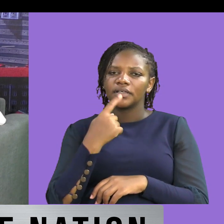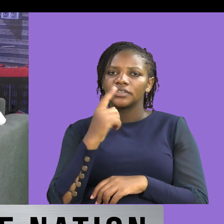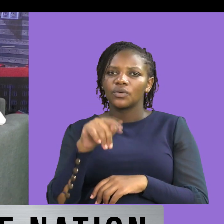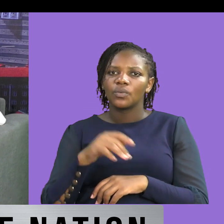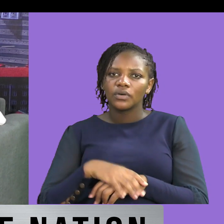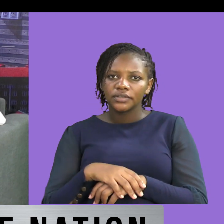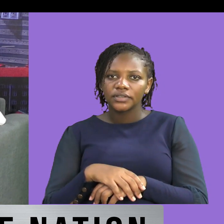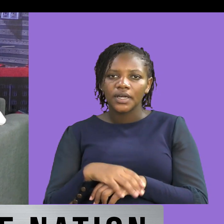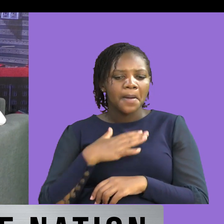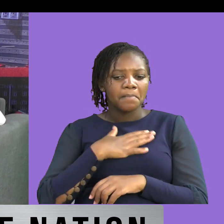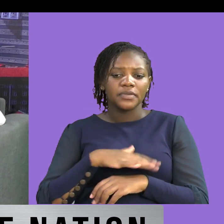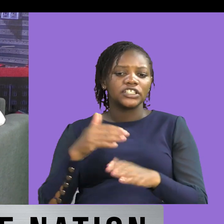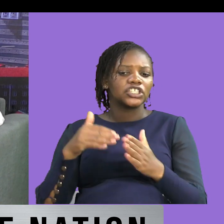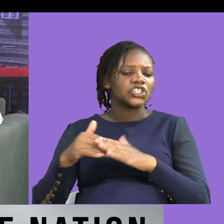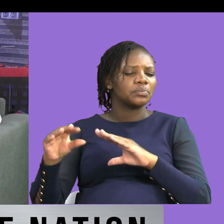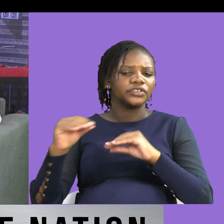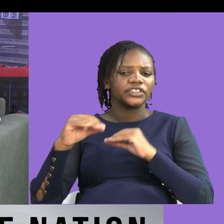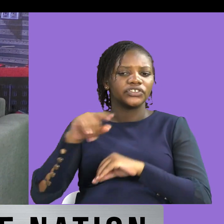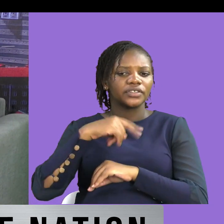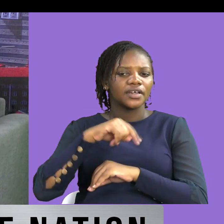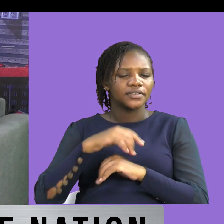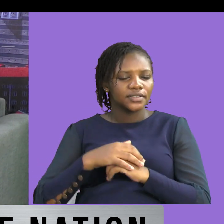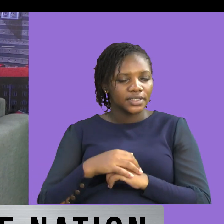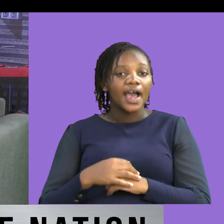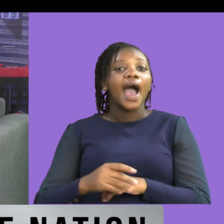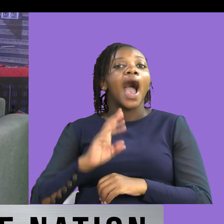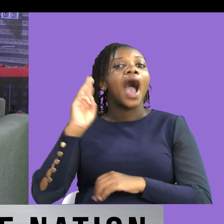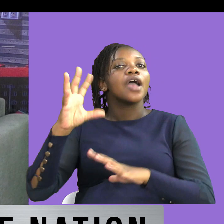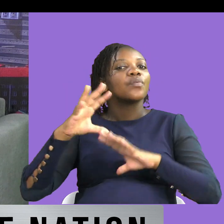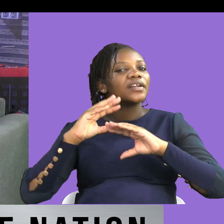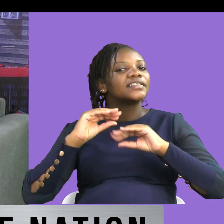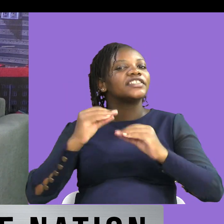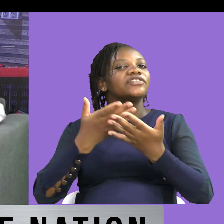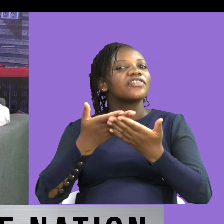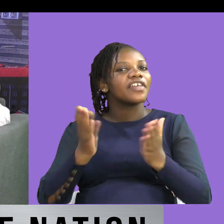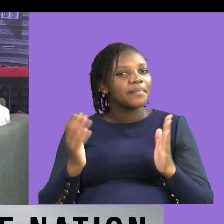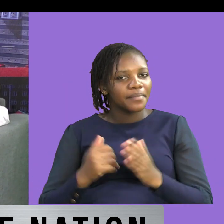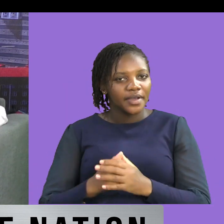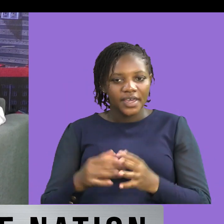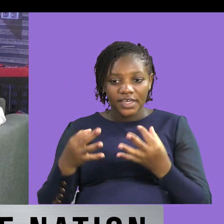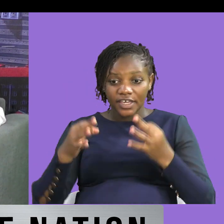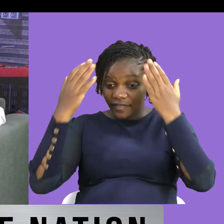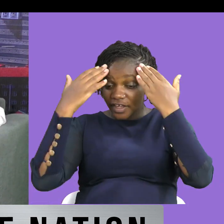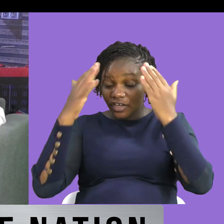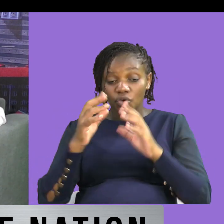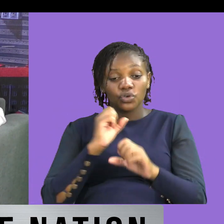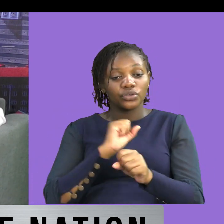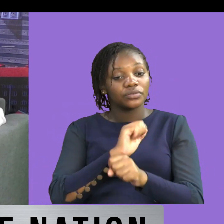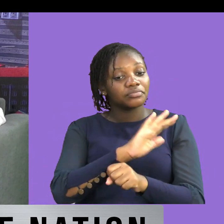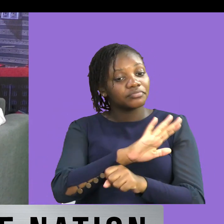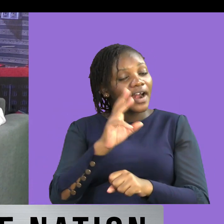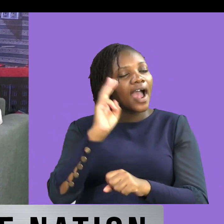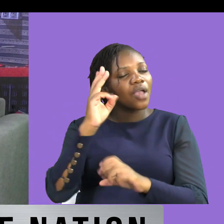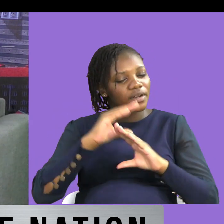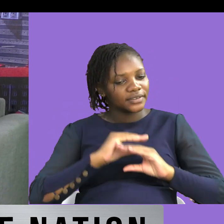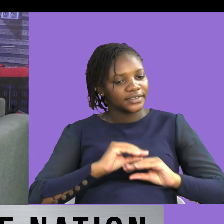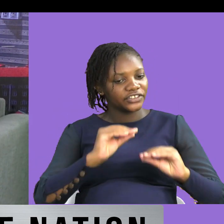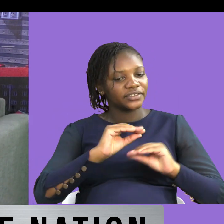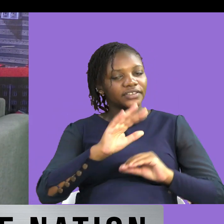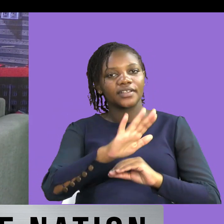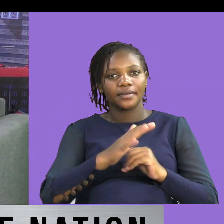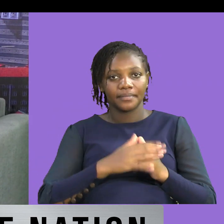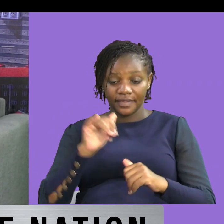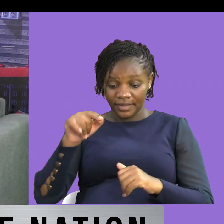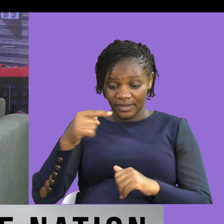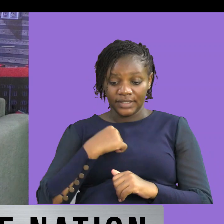saying, come on, don't teach us. I will teach them if they don't know their job, Jonah. I'm assuming, Jonah, I'll tell you, and this is me